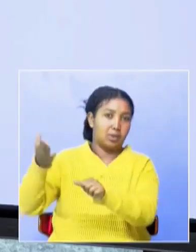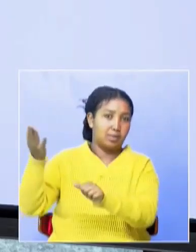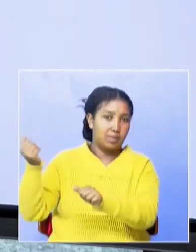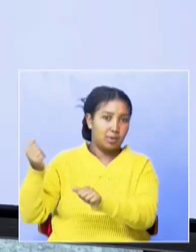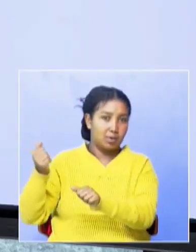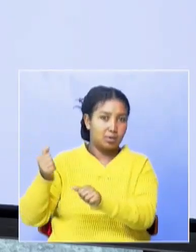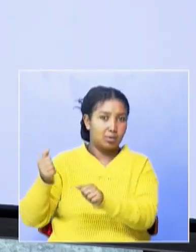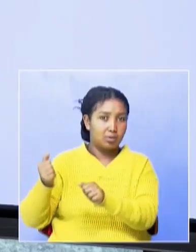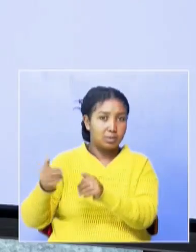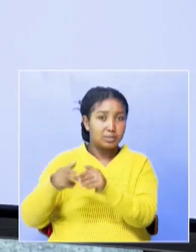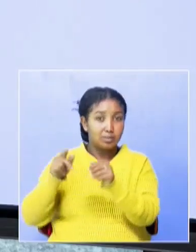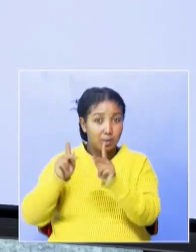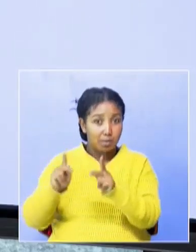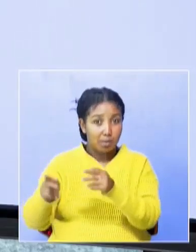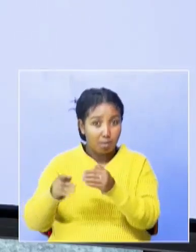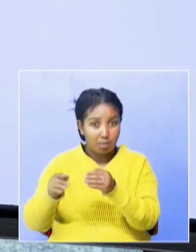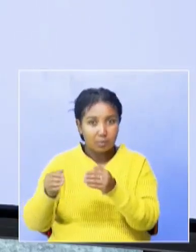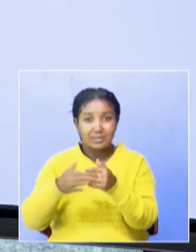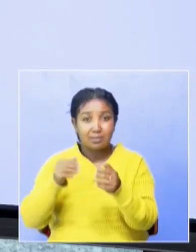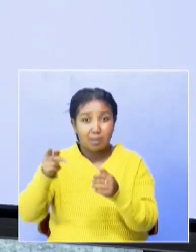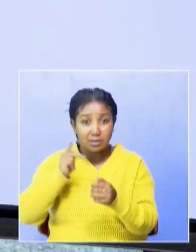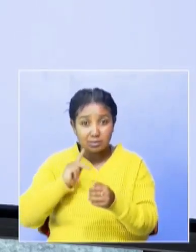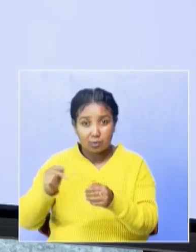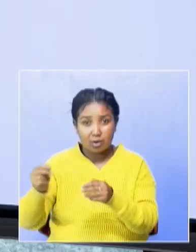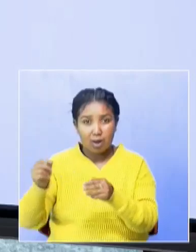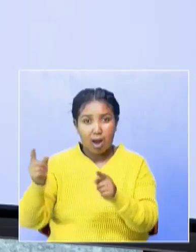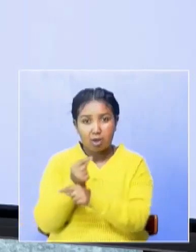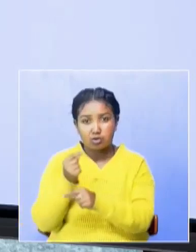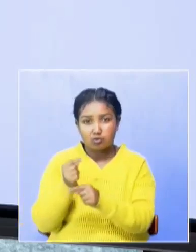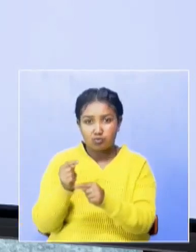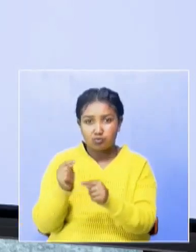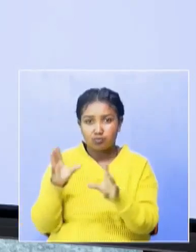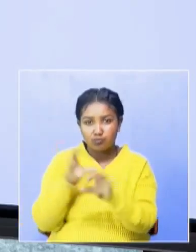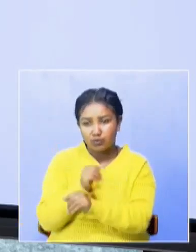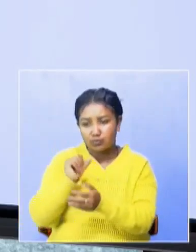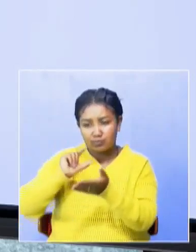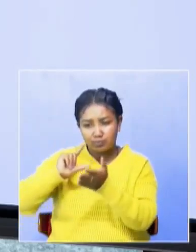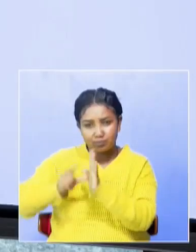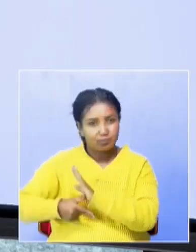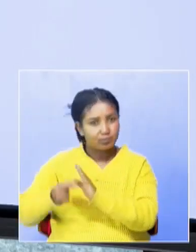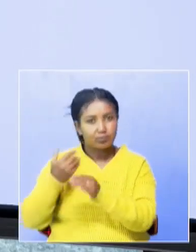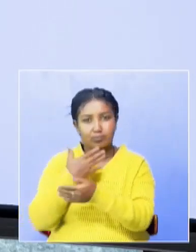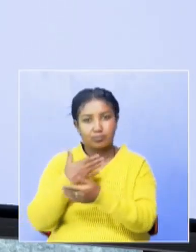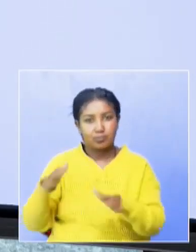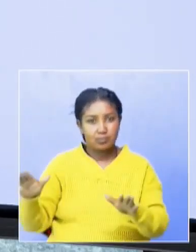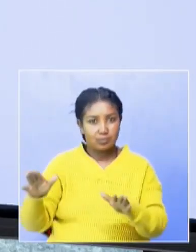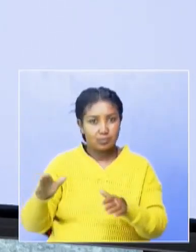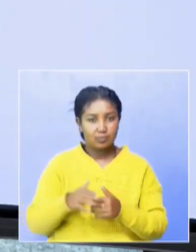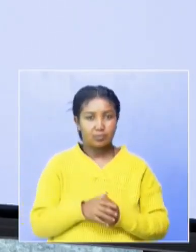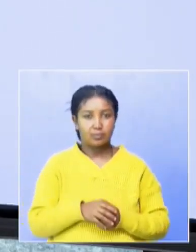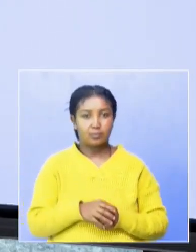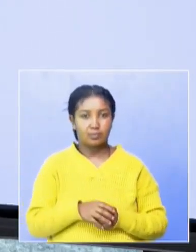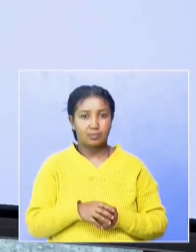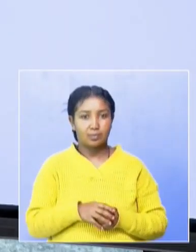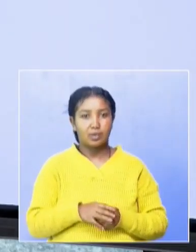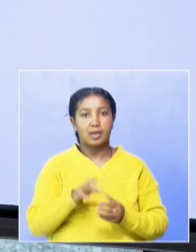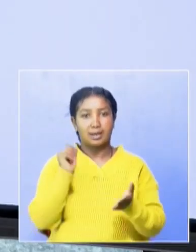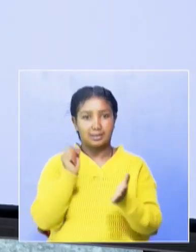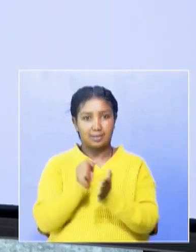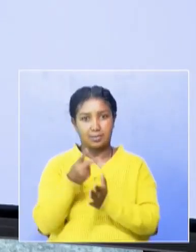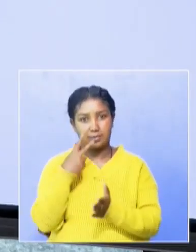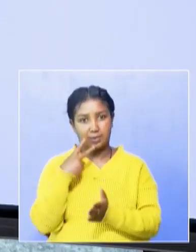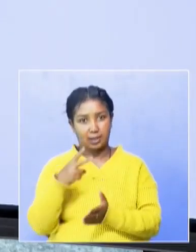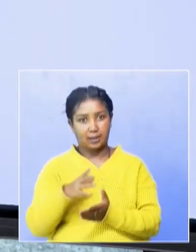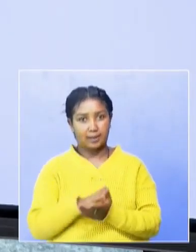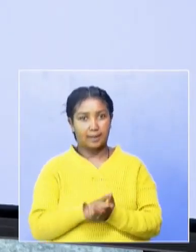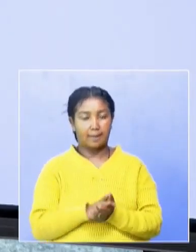ongoing or happening or taking place for a certain time in the past. Example.